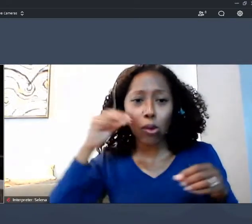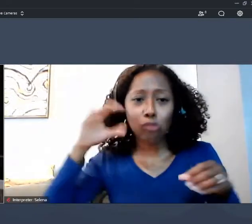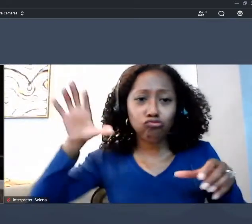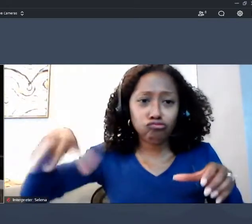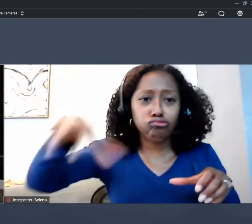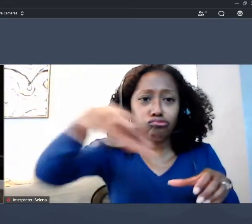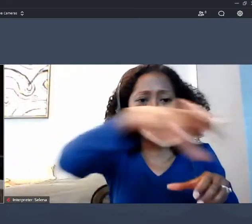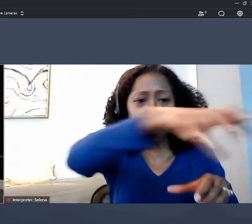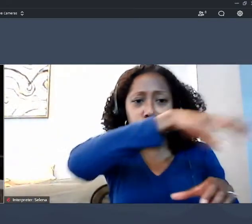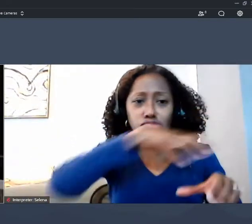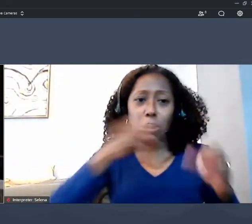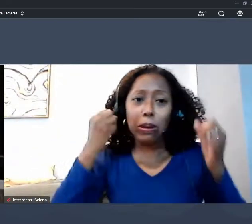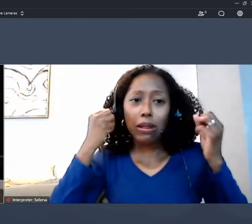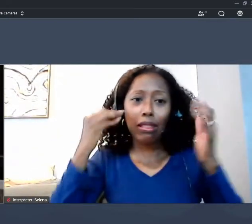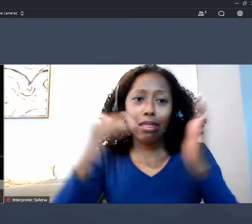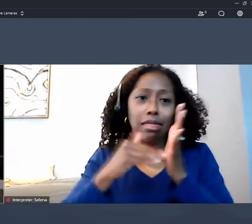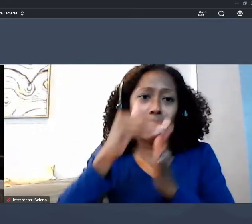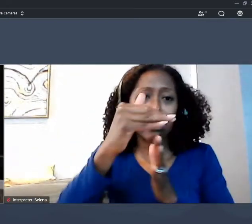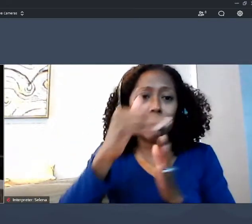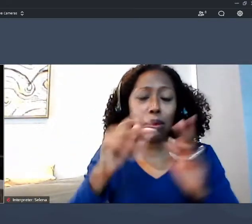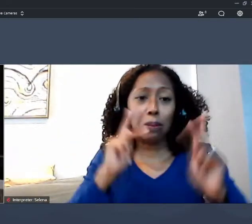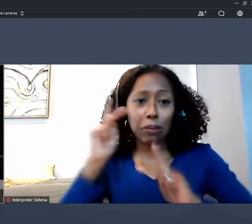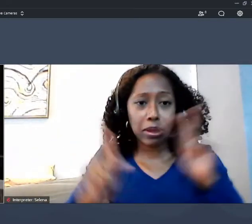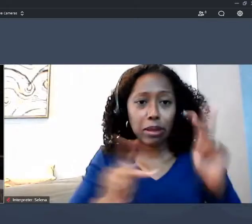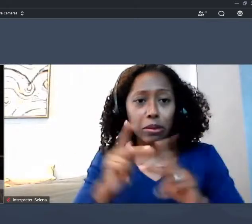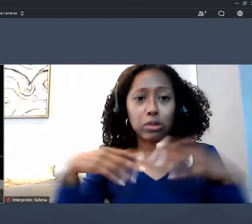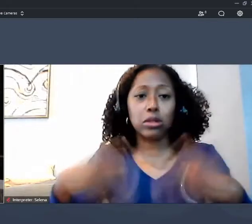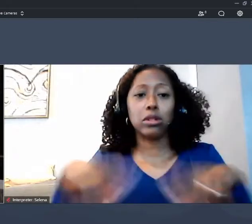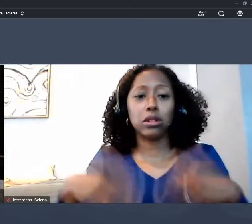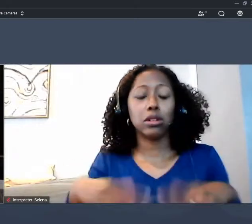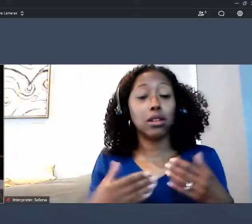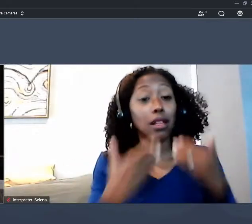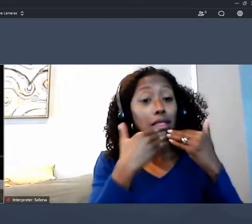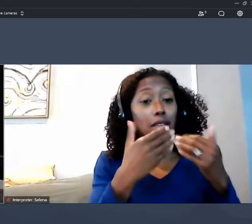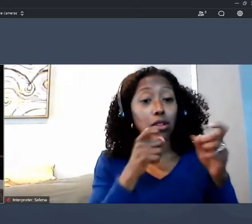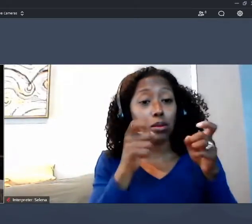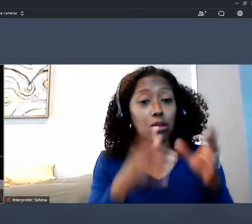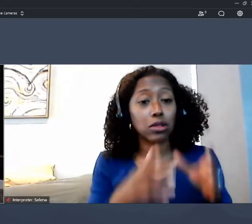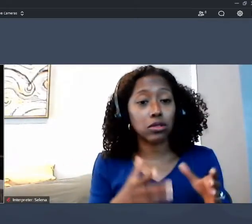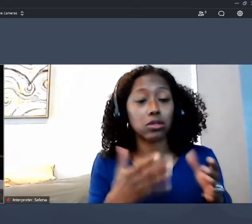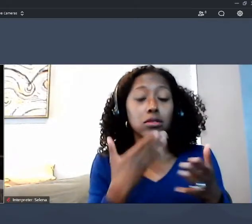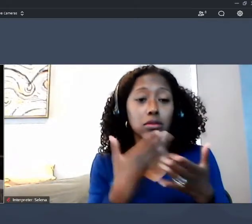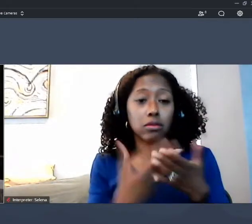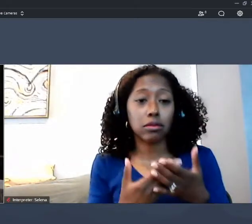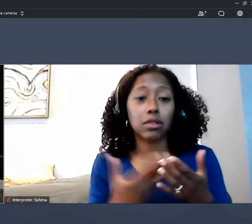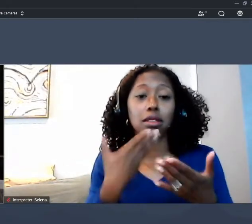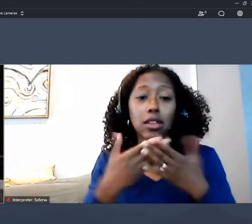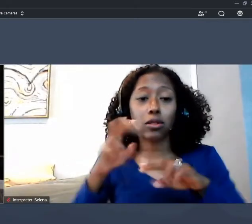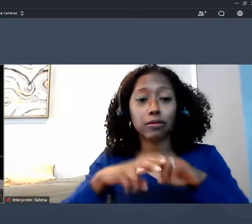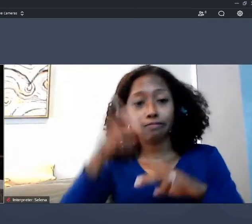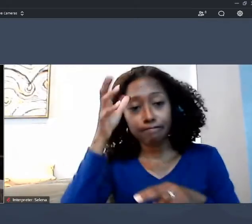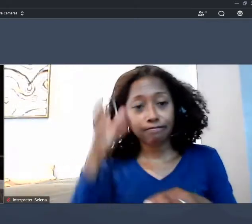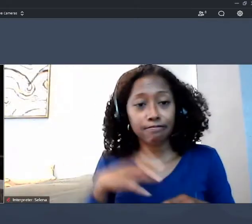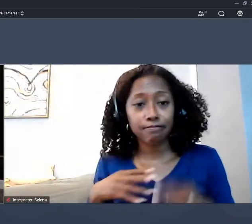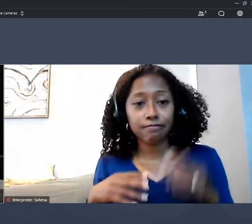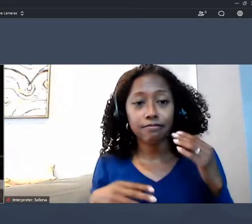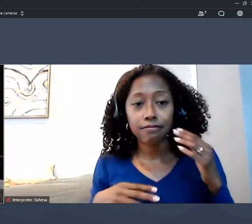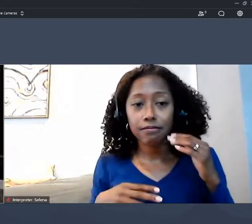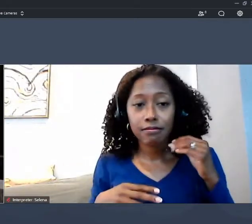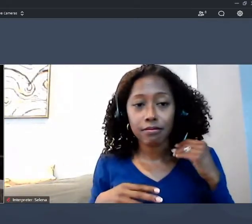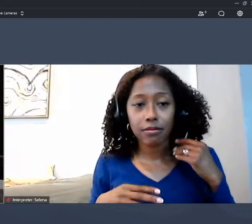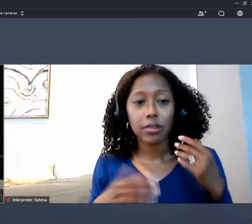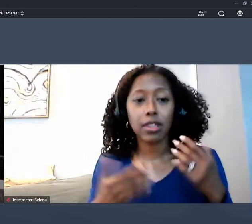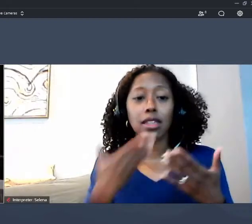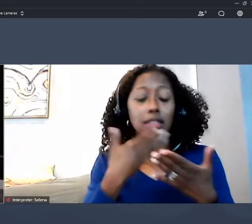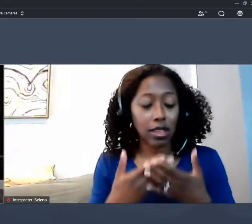So with that, thank you, Mr. Administrator. Very well done. Thank you, Mr. Chairman. All right, thank you very much, Councilman